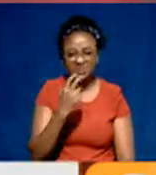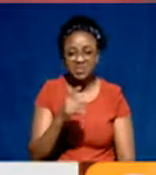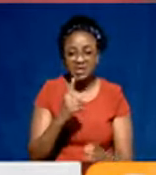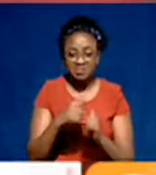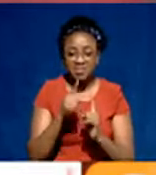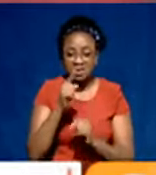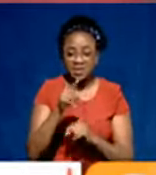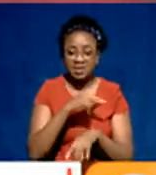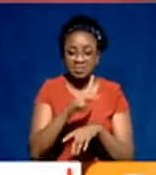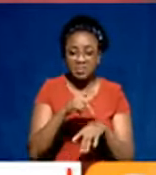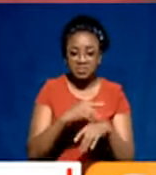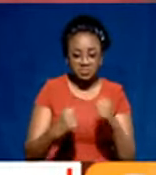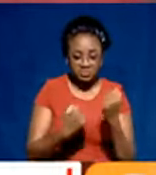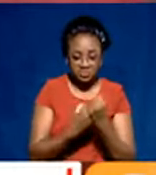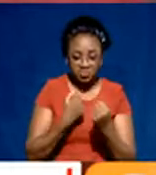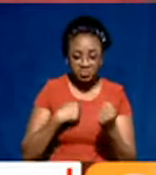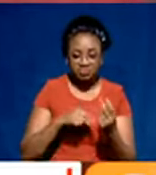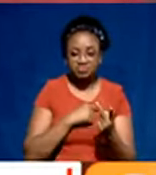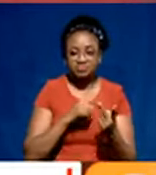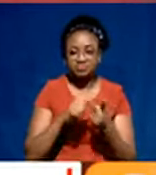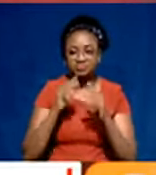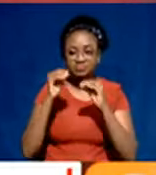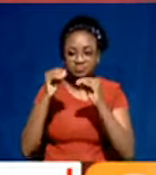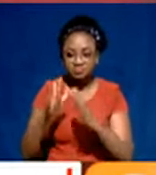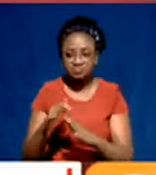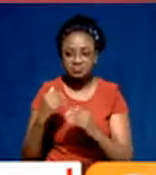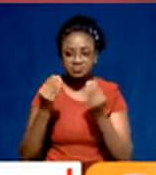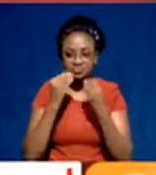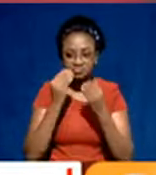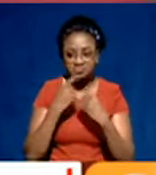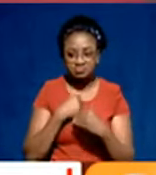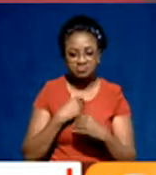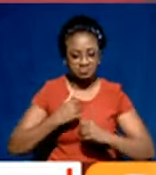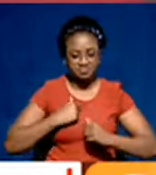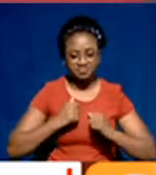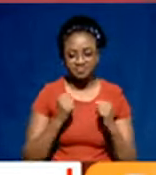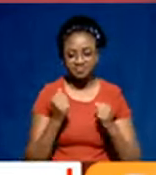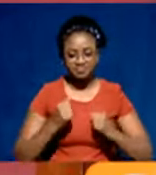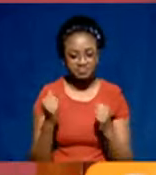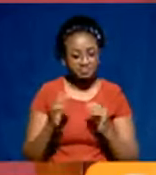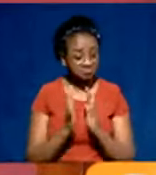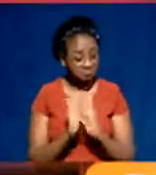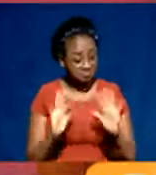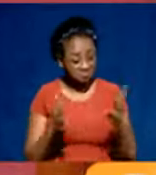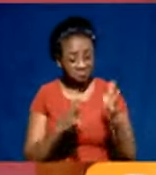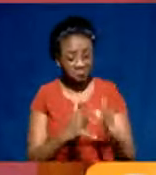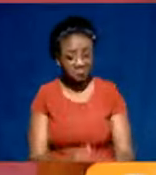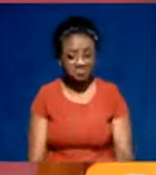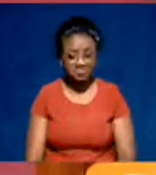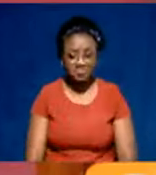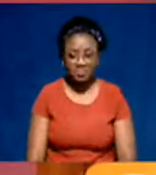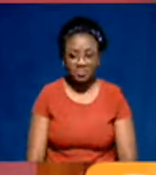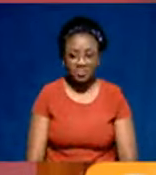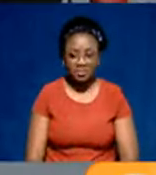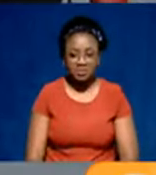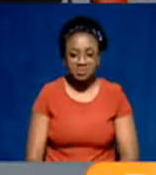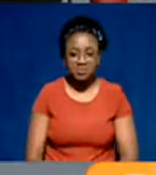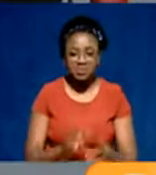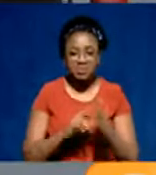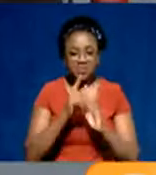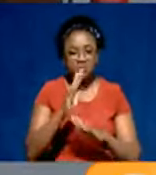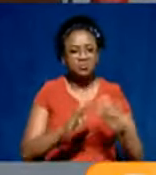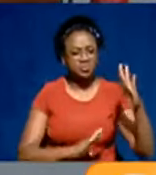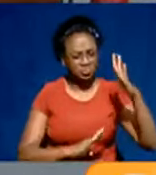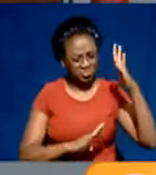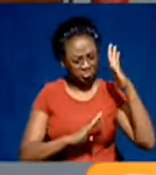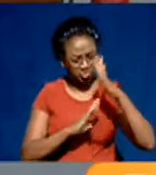together with the teaching staff. And so I'm happy. Yeah. Congratulations. Thank you. Like, you're the top